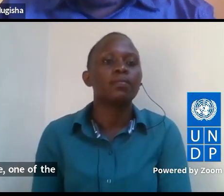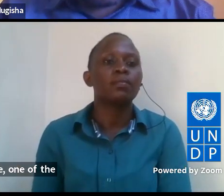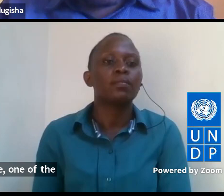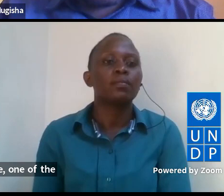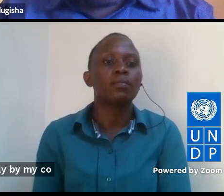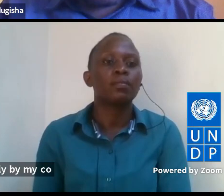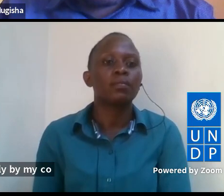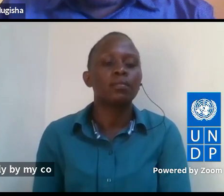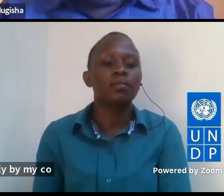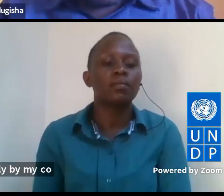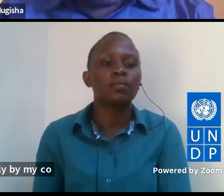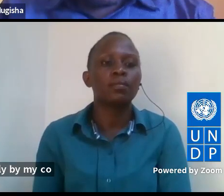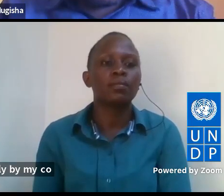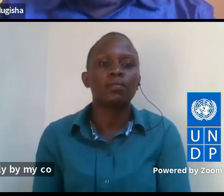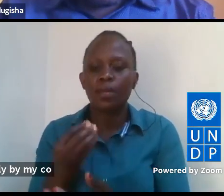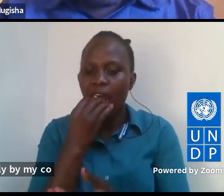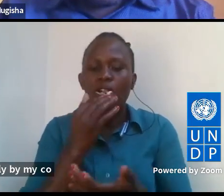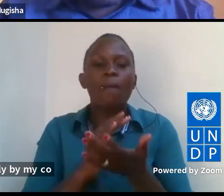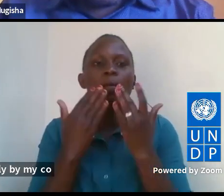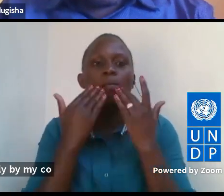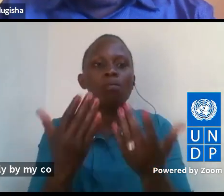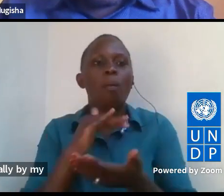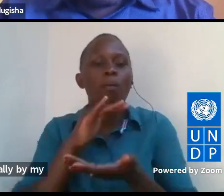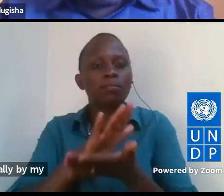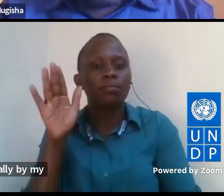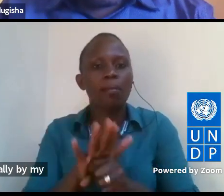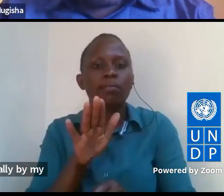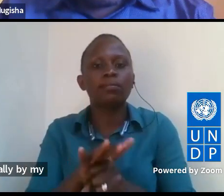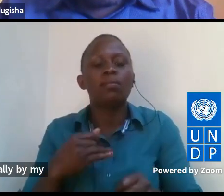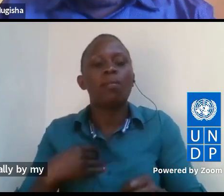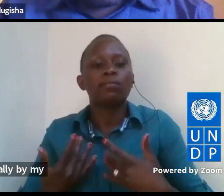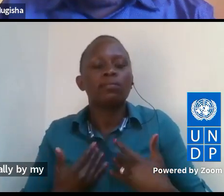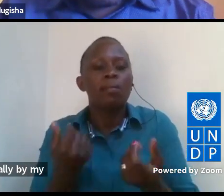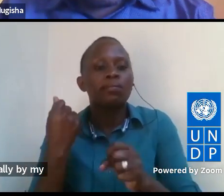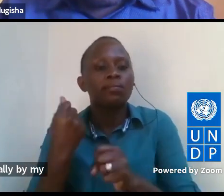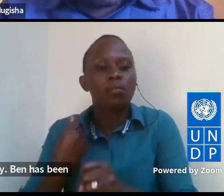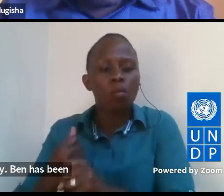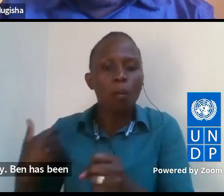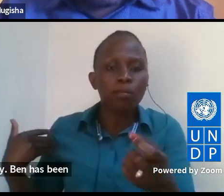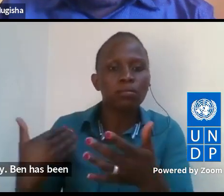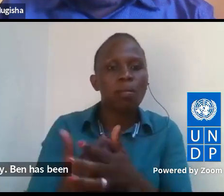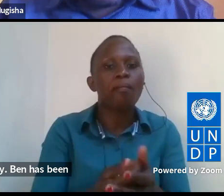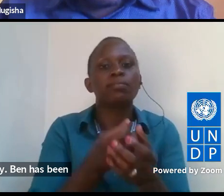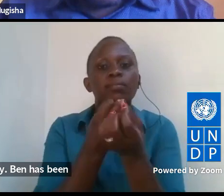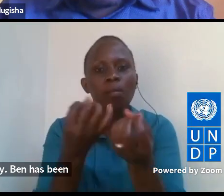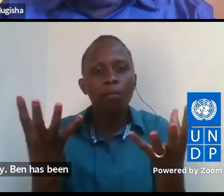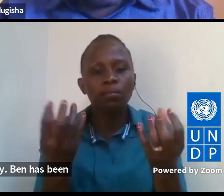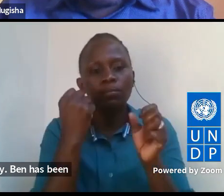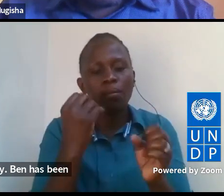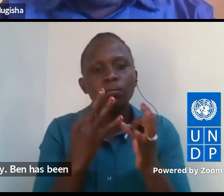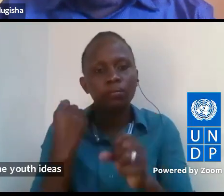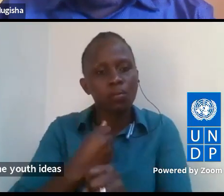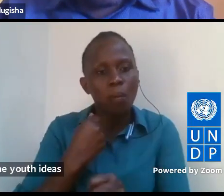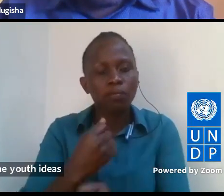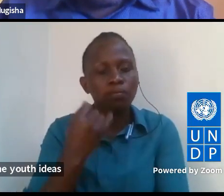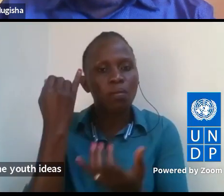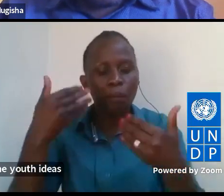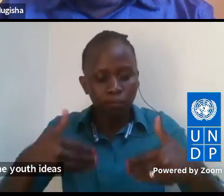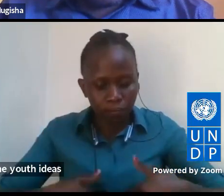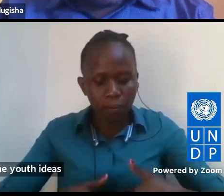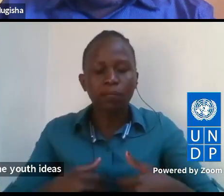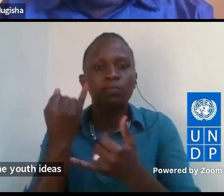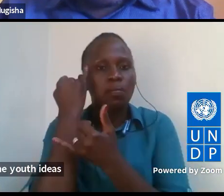my colleague Ben, who has abandoned us today. Ben has been doing quite a number of moderations for the Youth Ideathon. He normally runs through